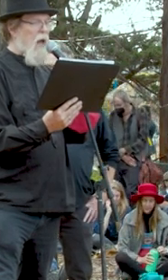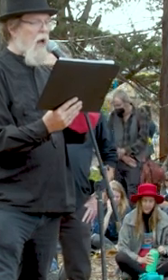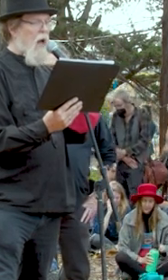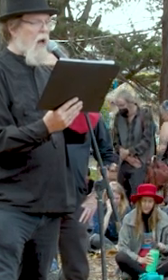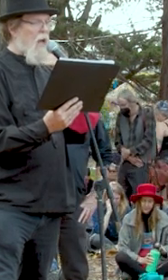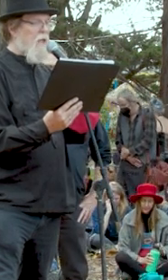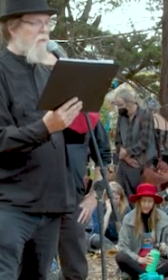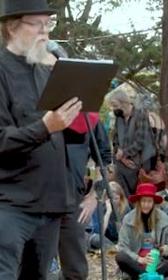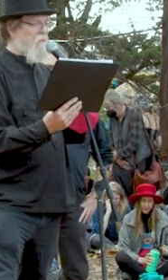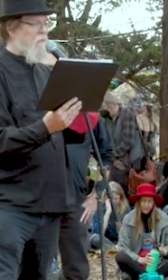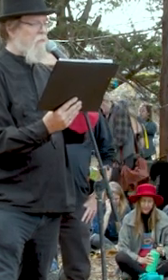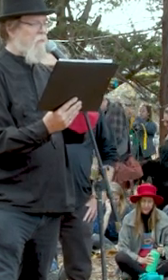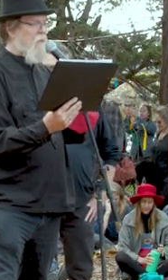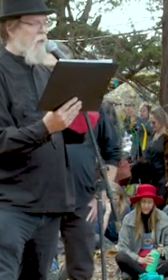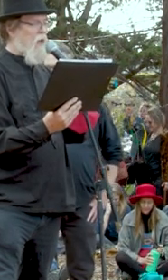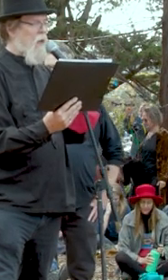Noni Hyde.